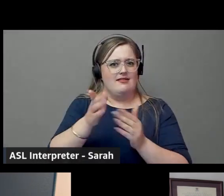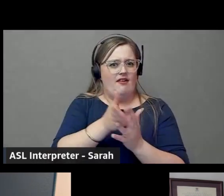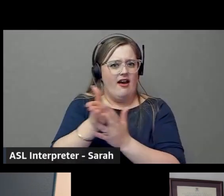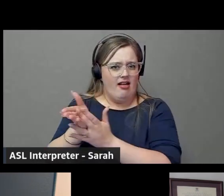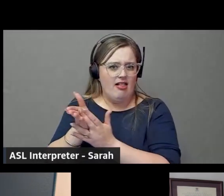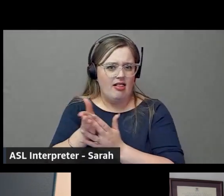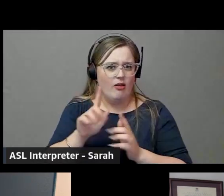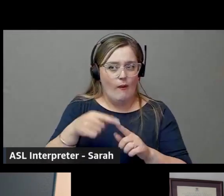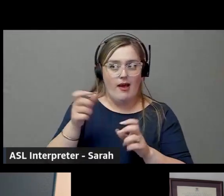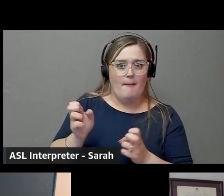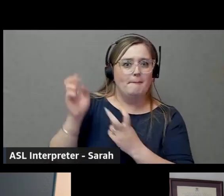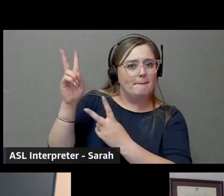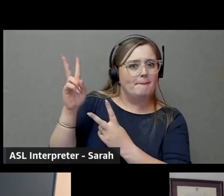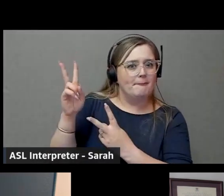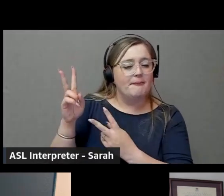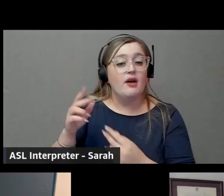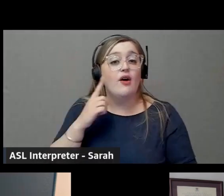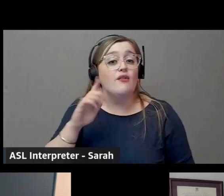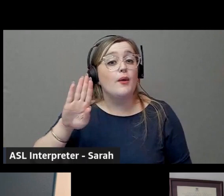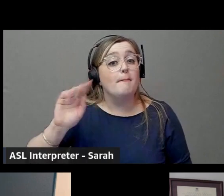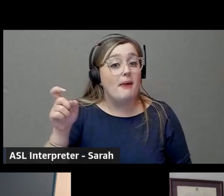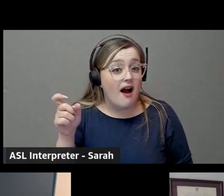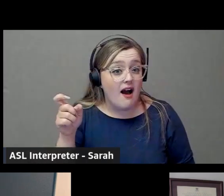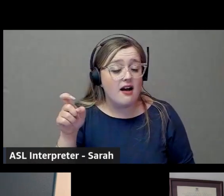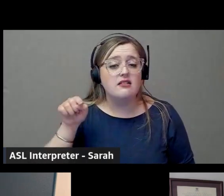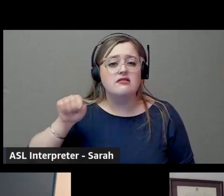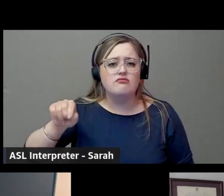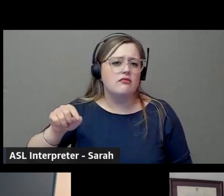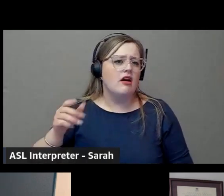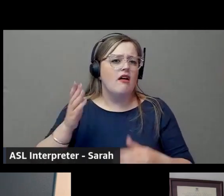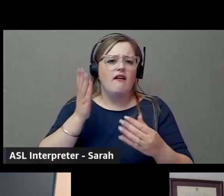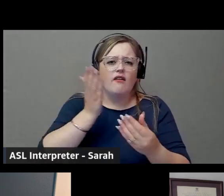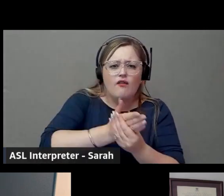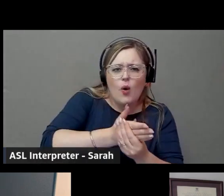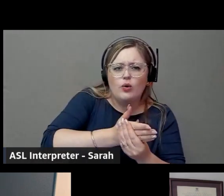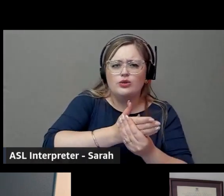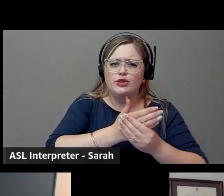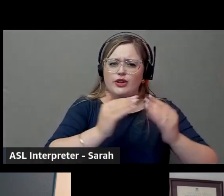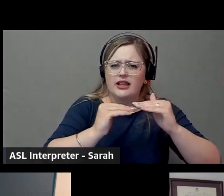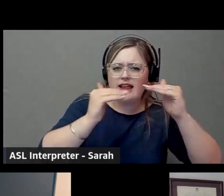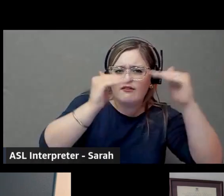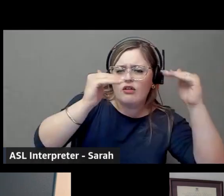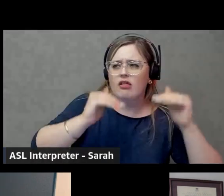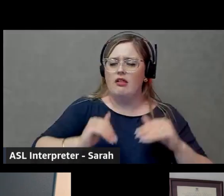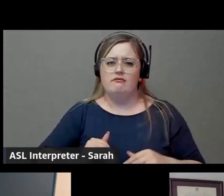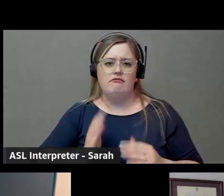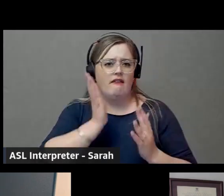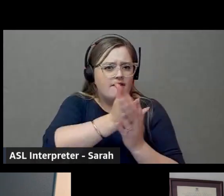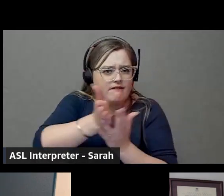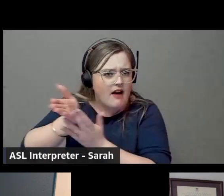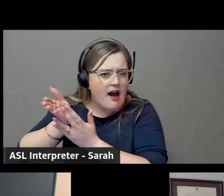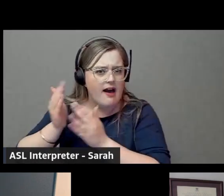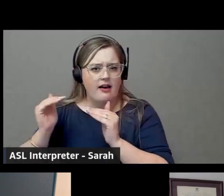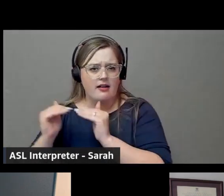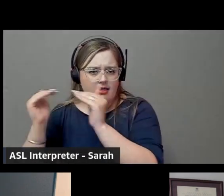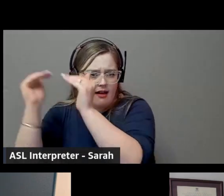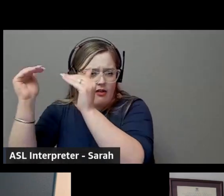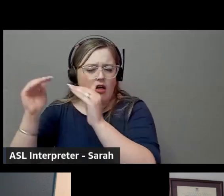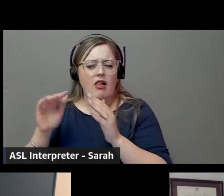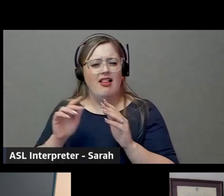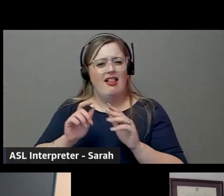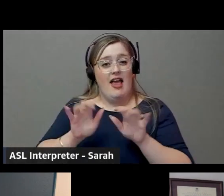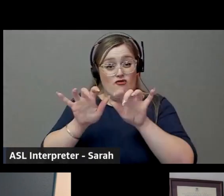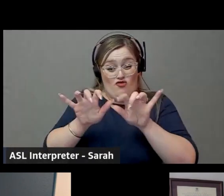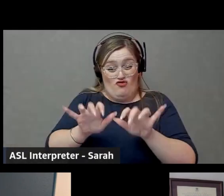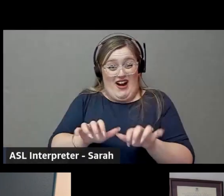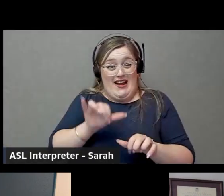And sometimes in the case of something like Box, it's at like a folder level, it's at a individual file level, and writing the rules engine that